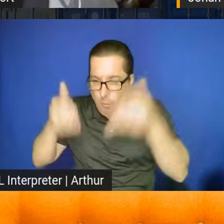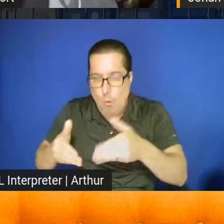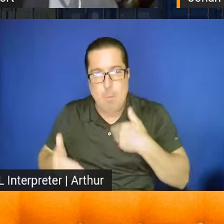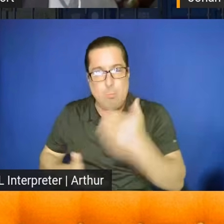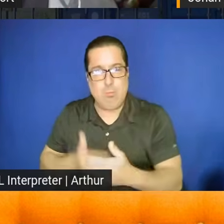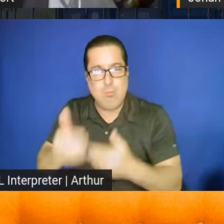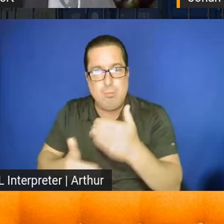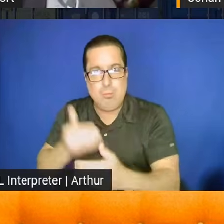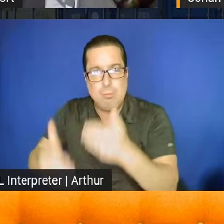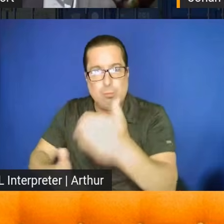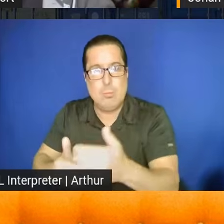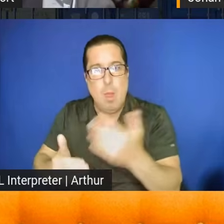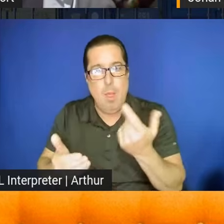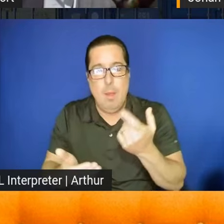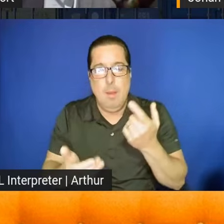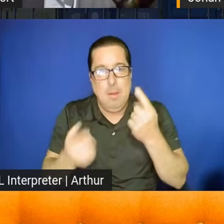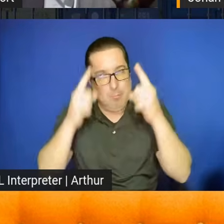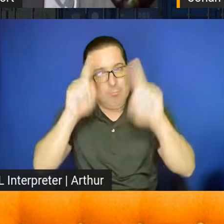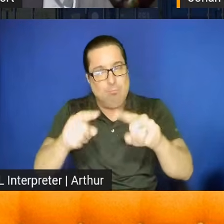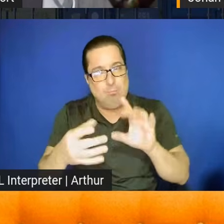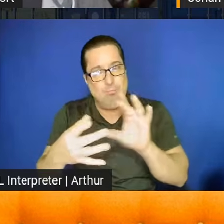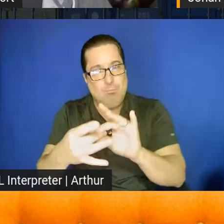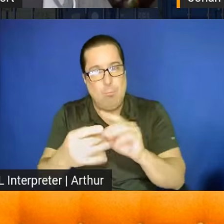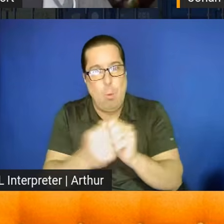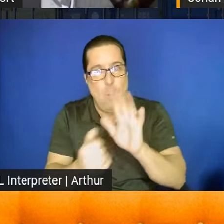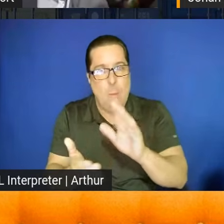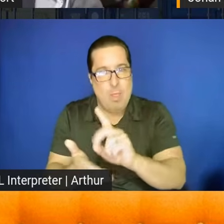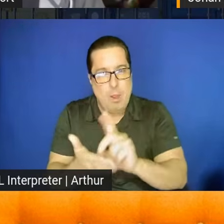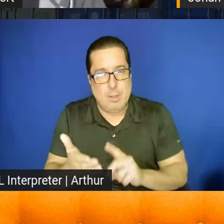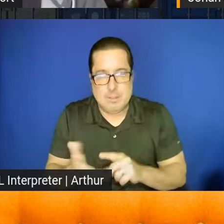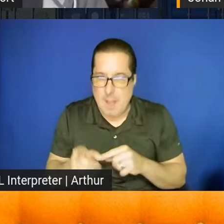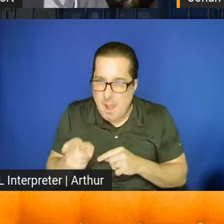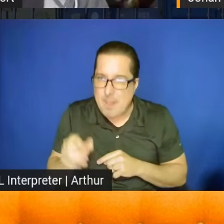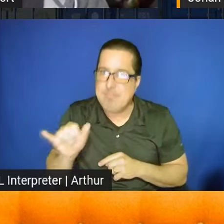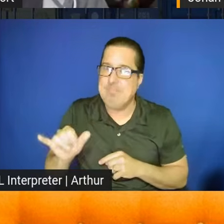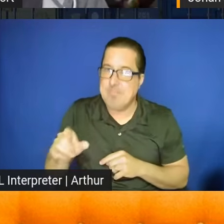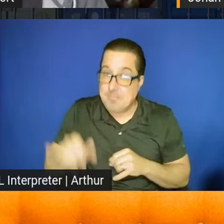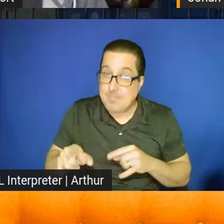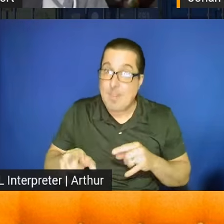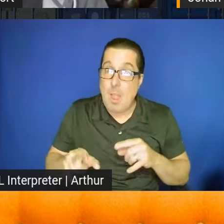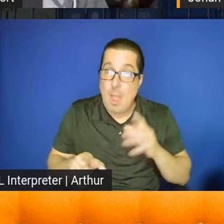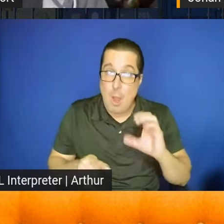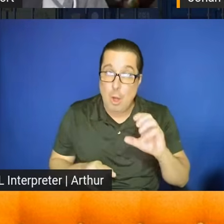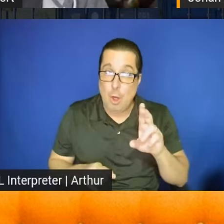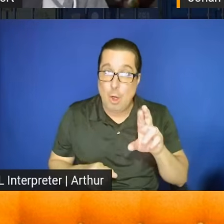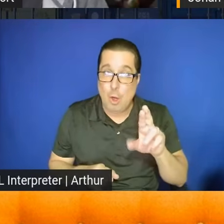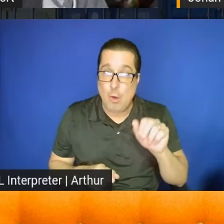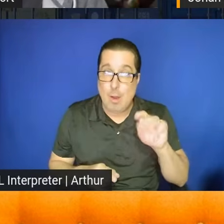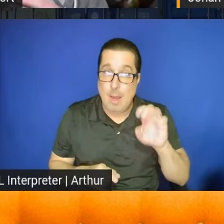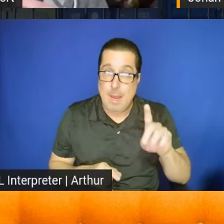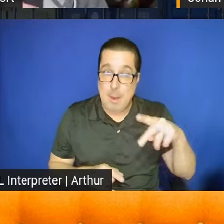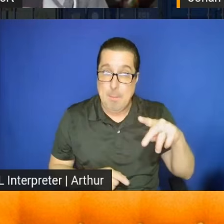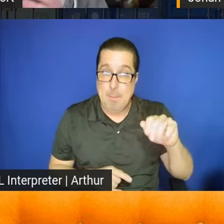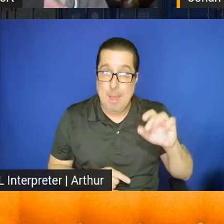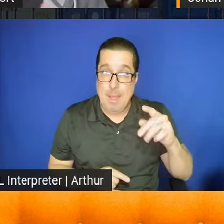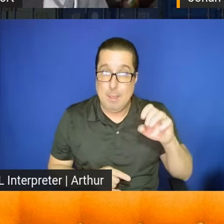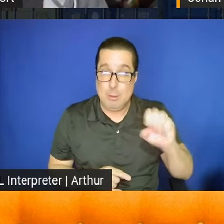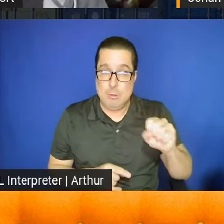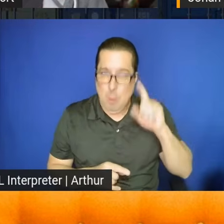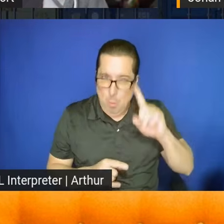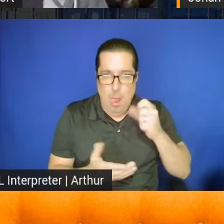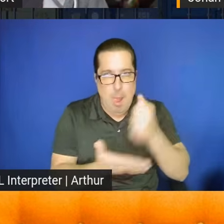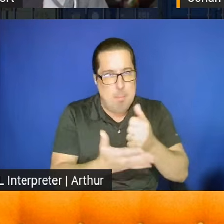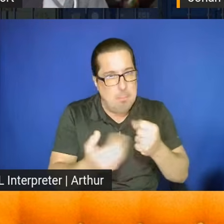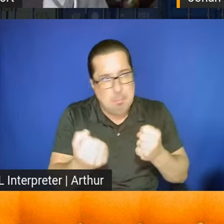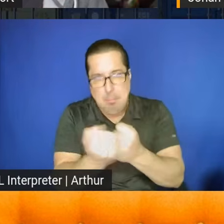sign. Yeah, I think there's a lot to be gained by curated packages, and it's really cool to see. Are we